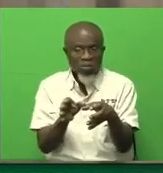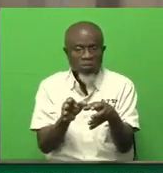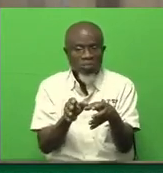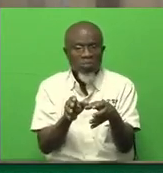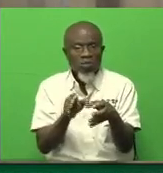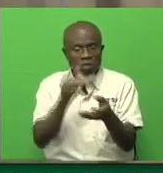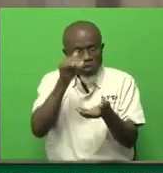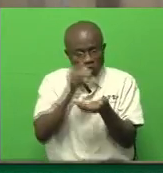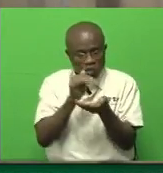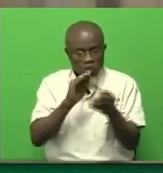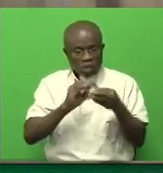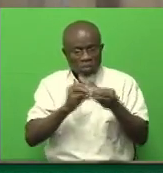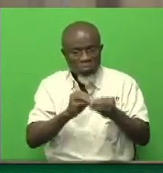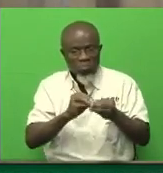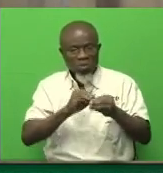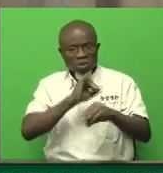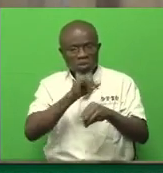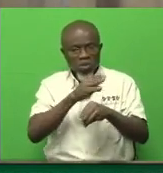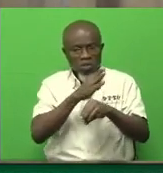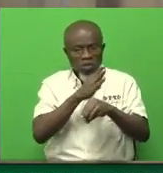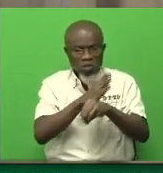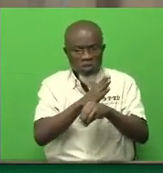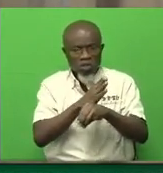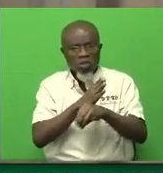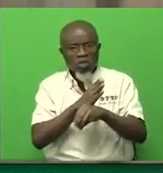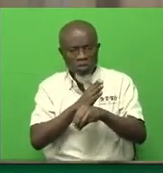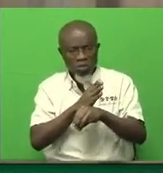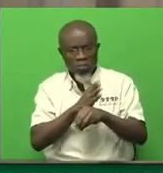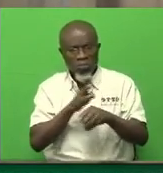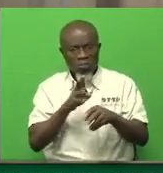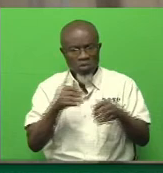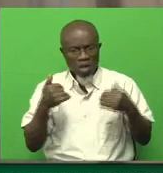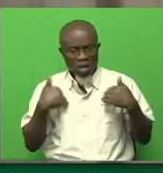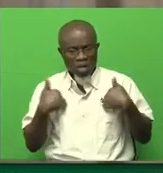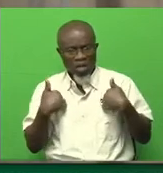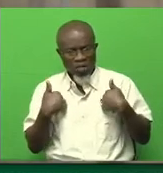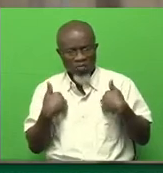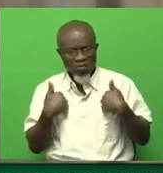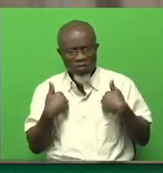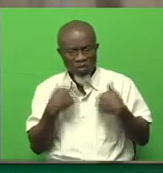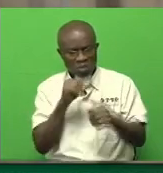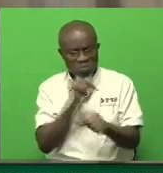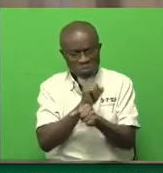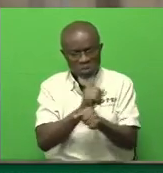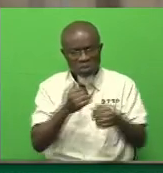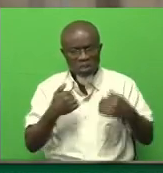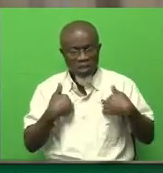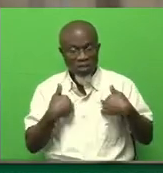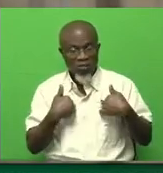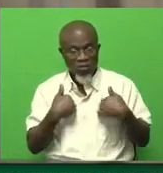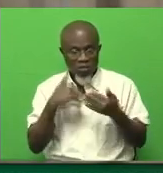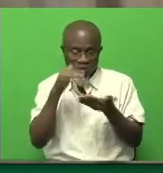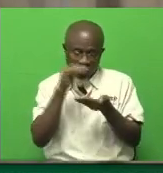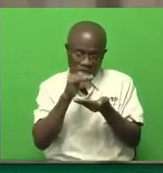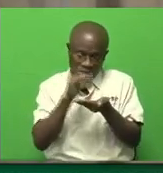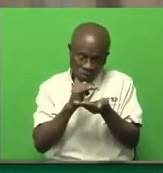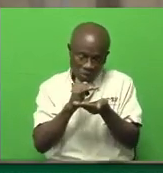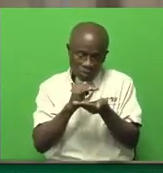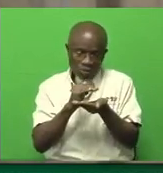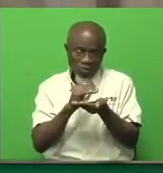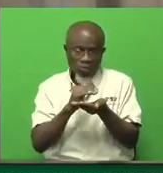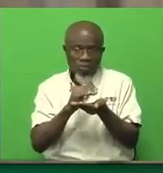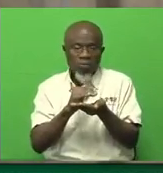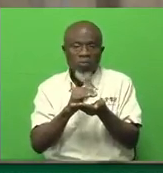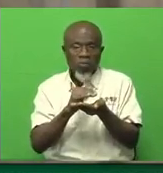takers and increasing number of job creators what does that mean it means that trinidadians and Tobago unions must be told